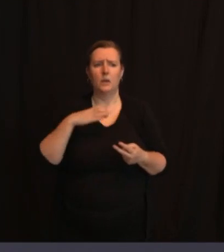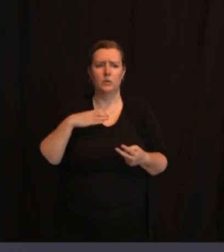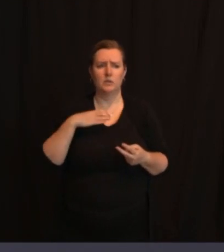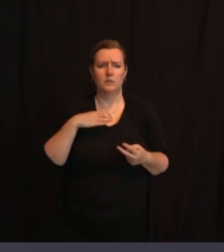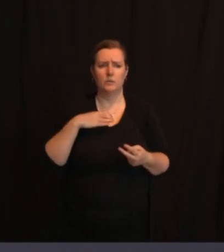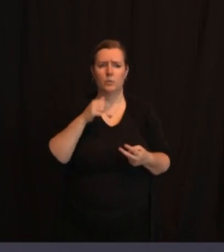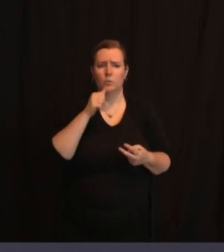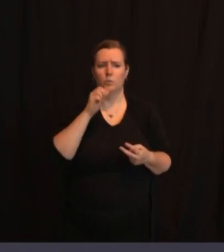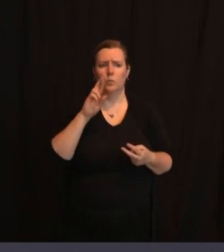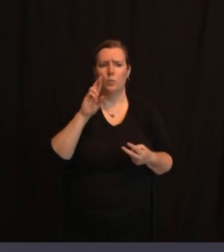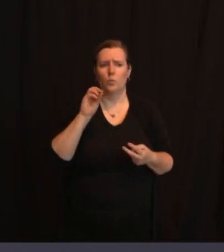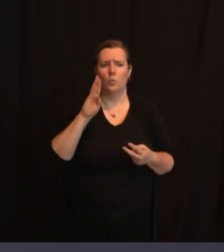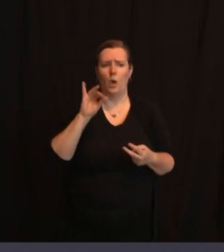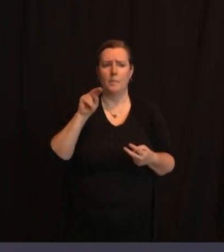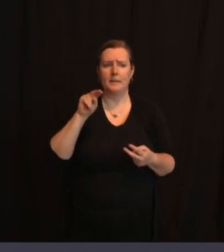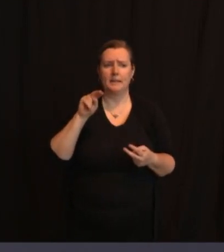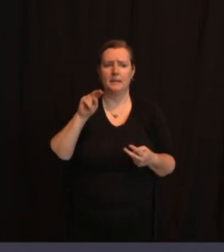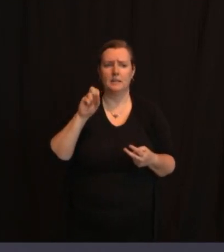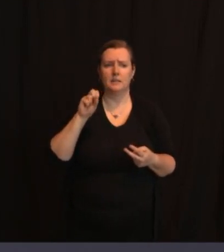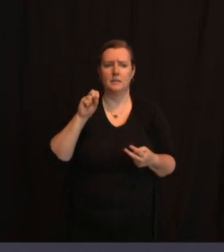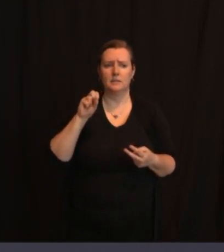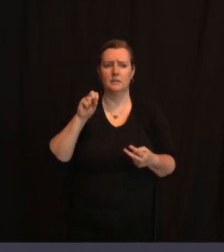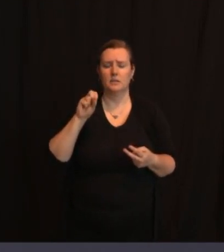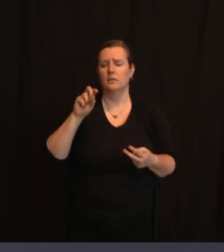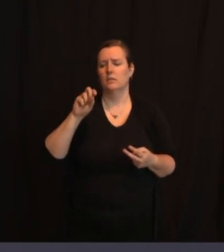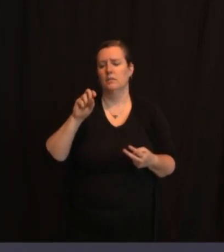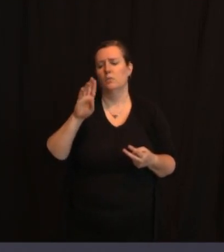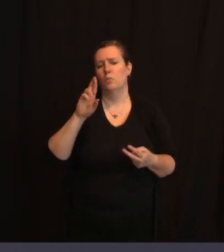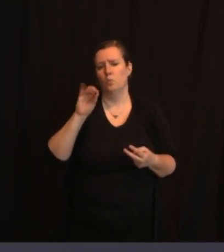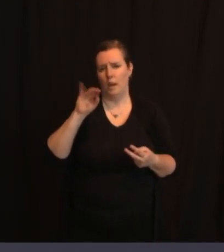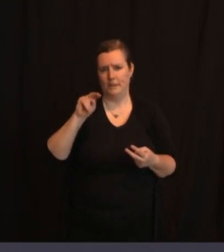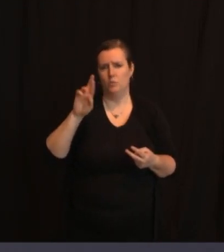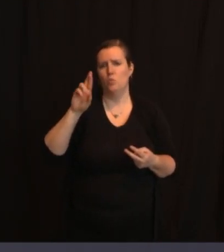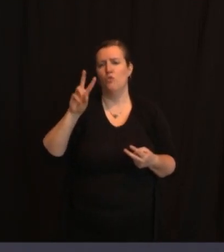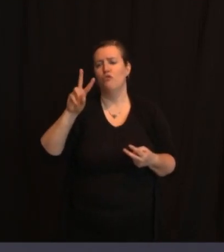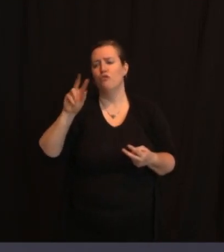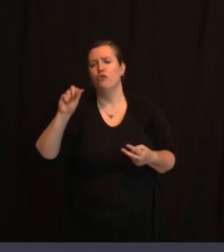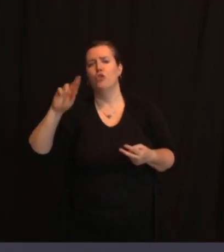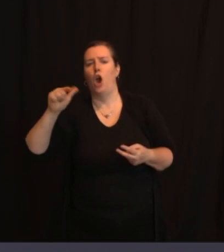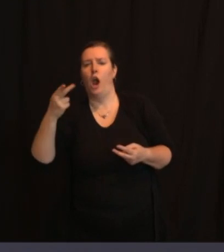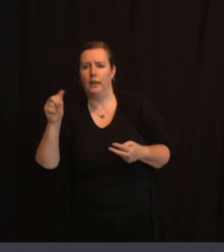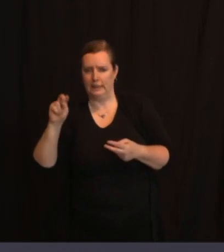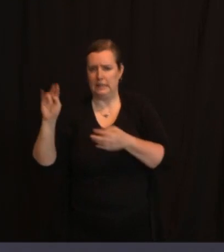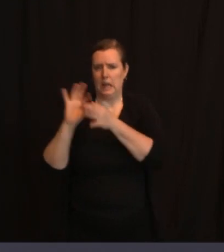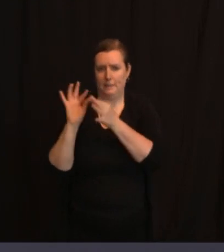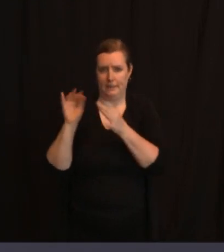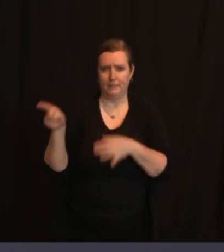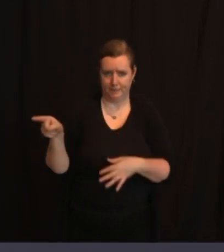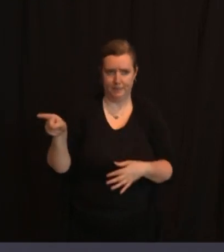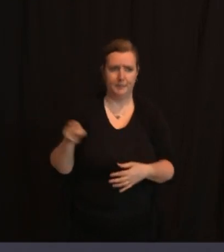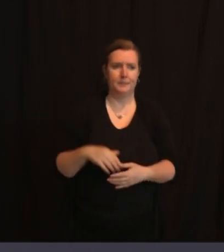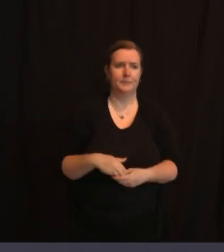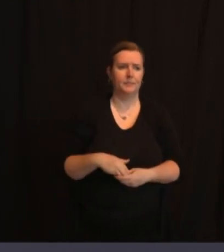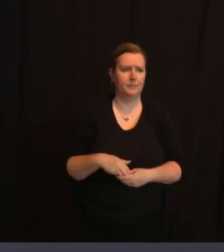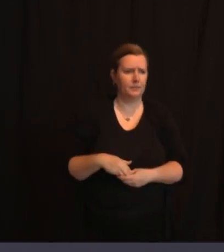on Saturday. And then, Governor, I have one more for you, but it has slipped my mind,